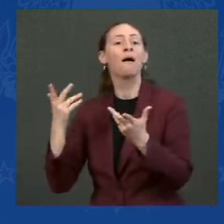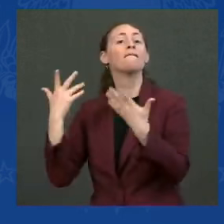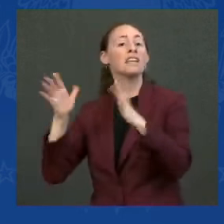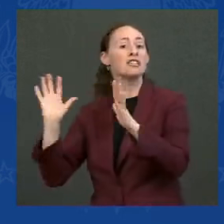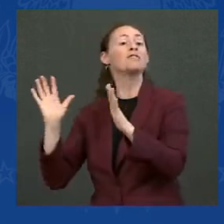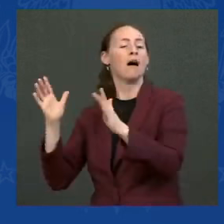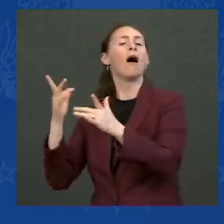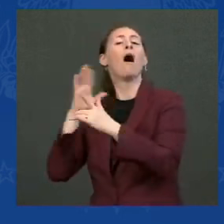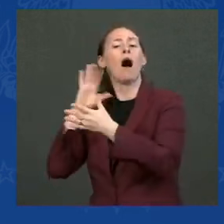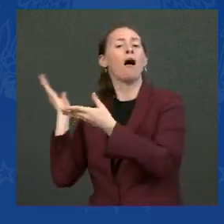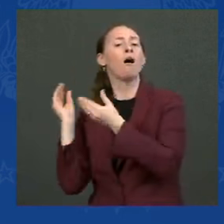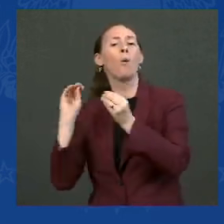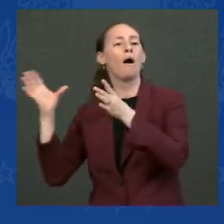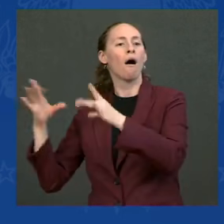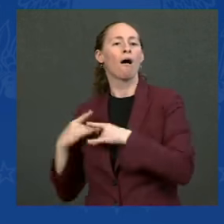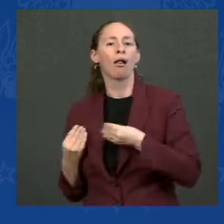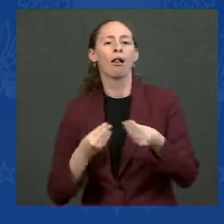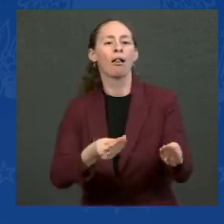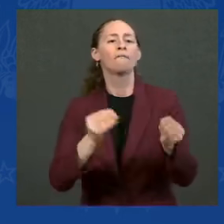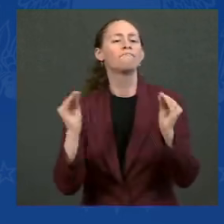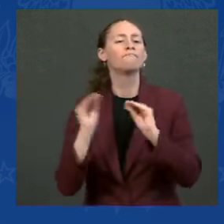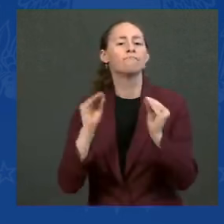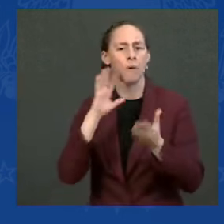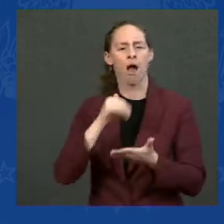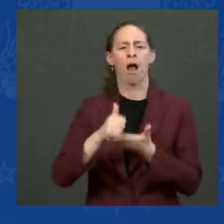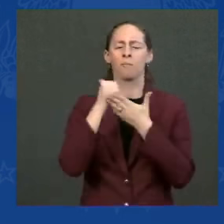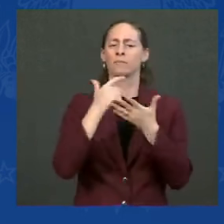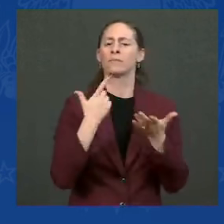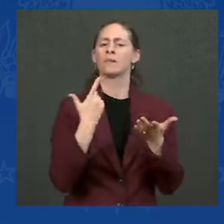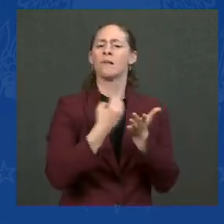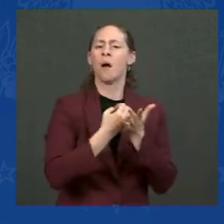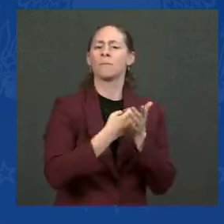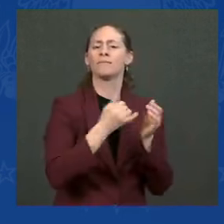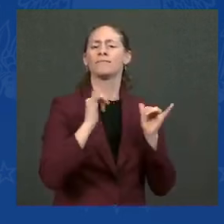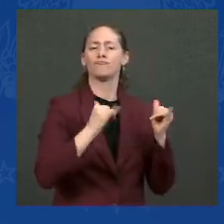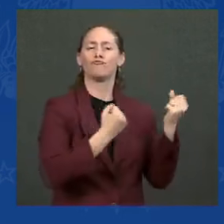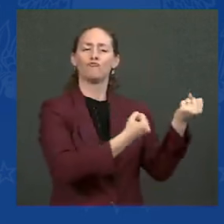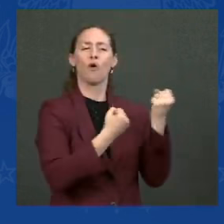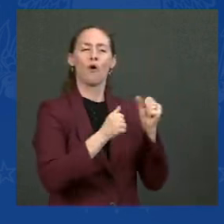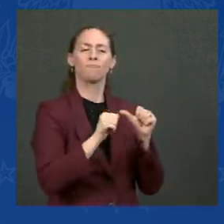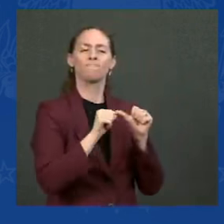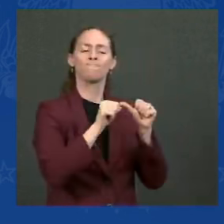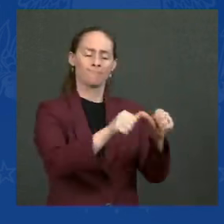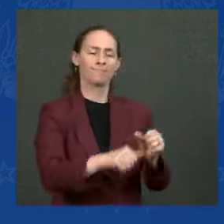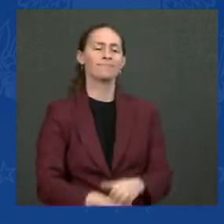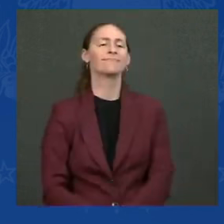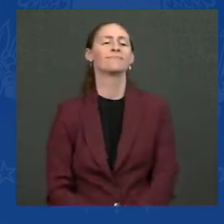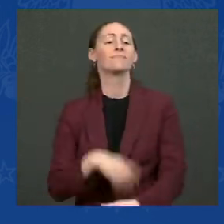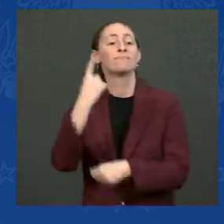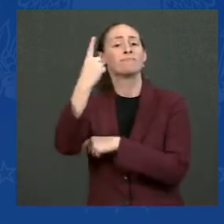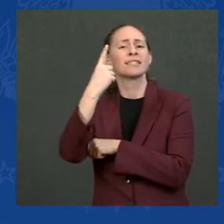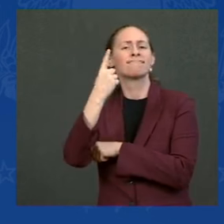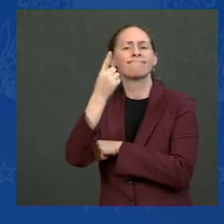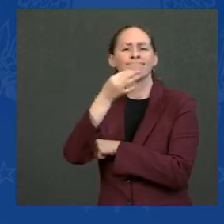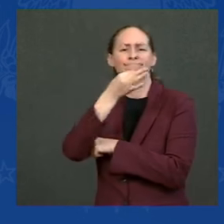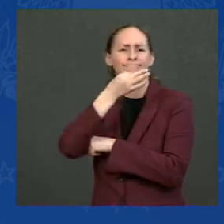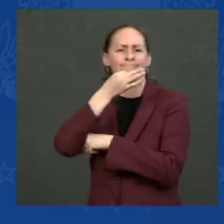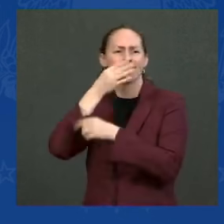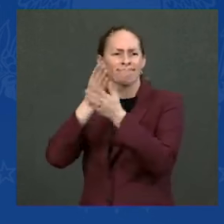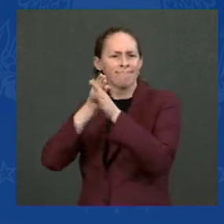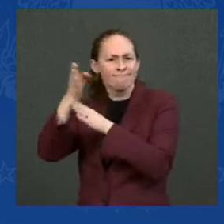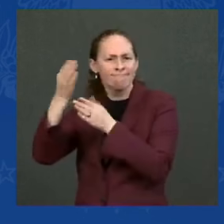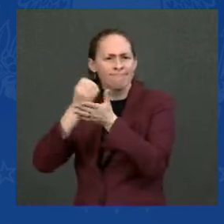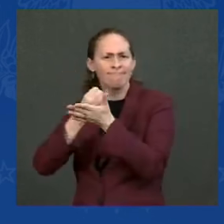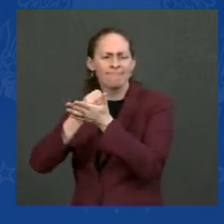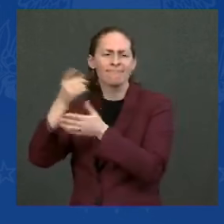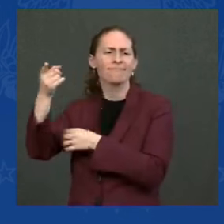it means a stronger economy. One economist called vaccine requirements, and I quote, the single most powerful — he